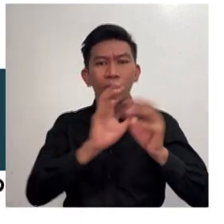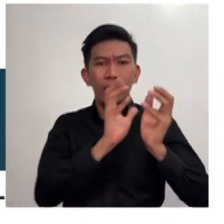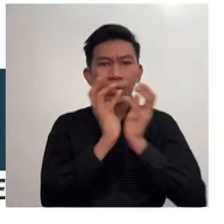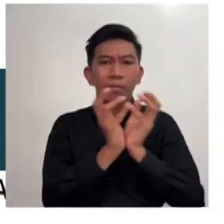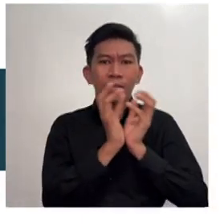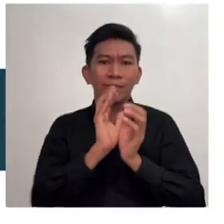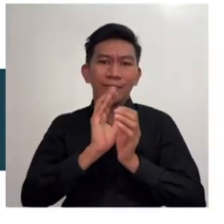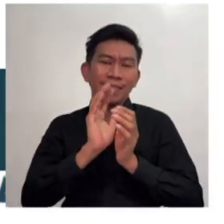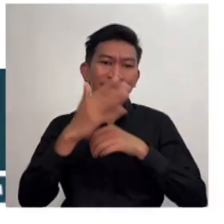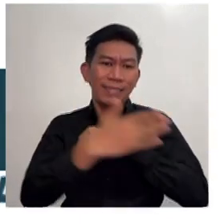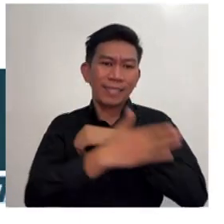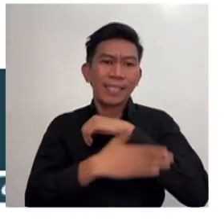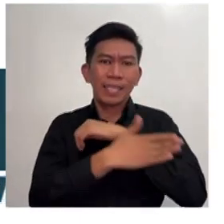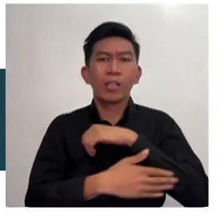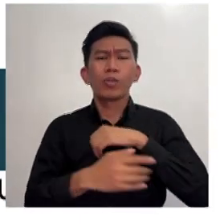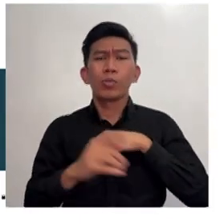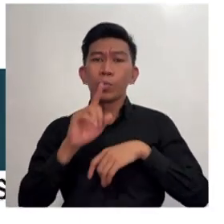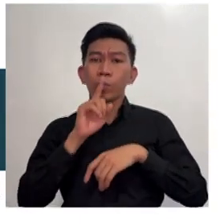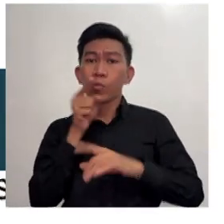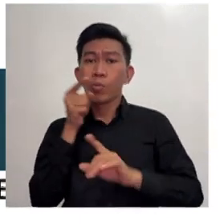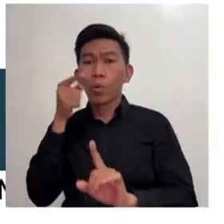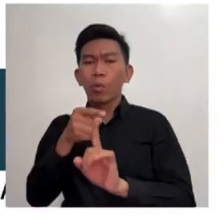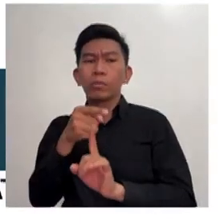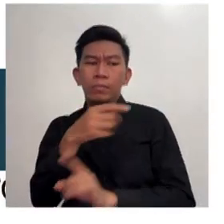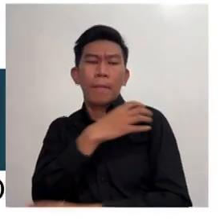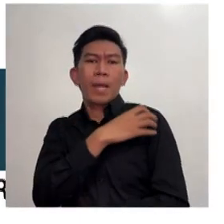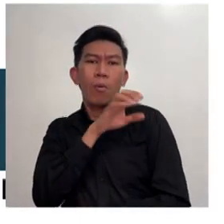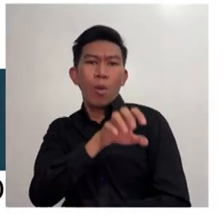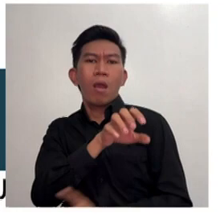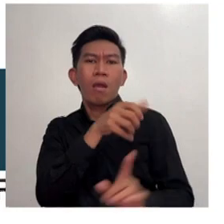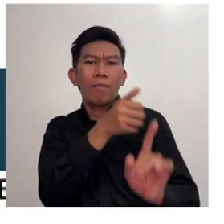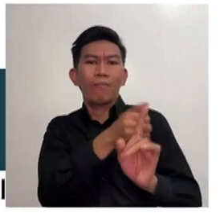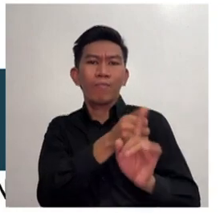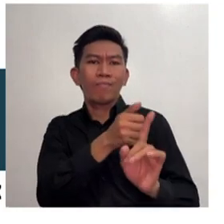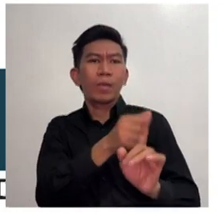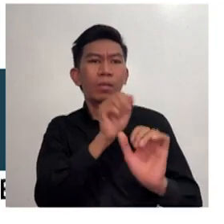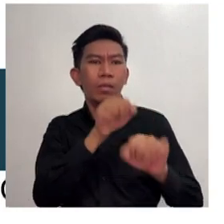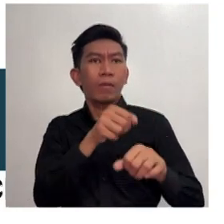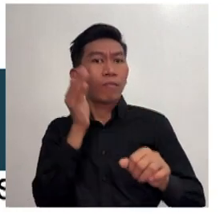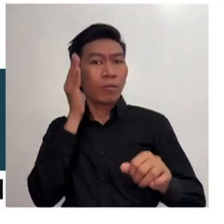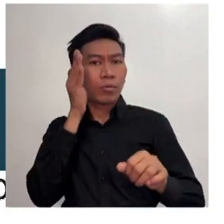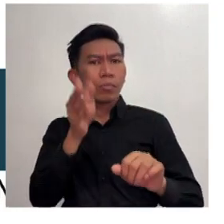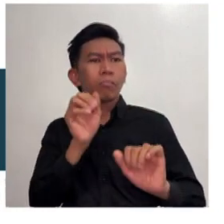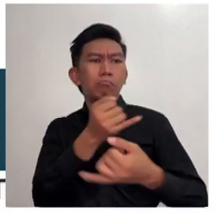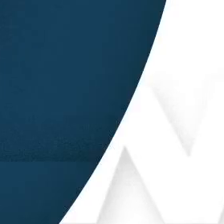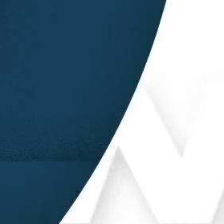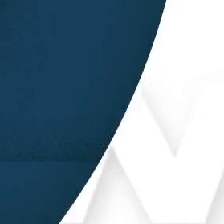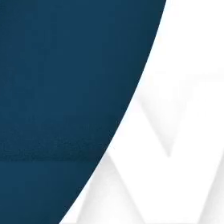We want to empower them, Sir Tony, in the future, kasama na sila sa workforce po.